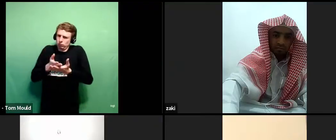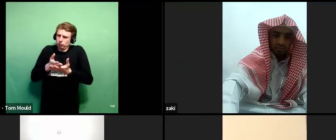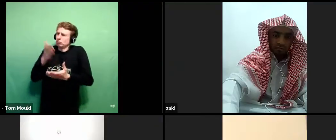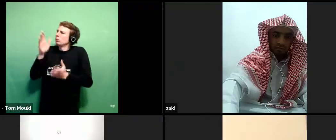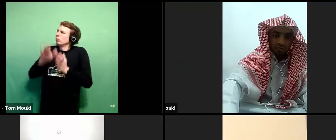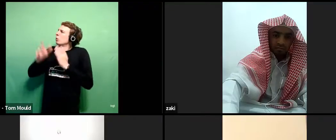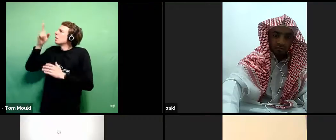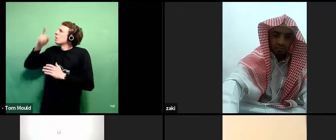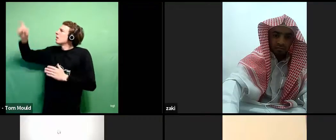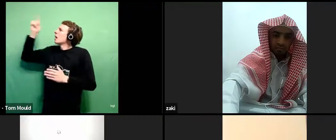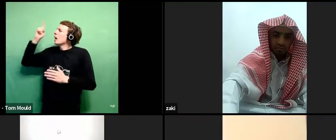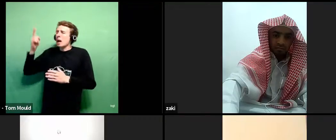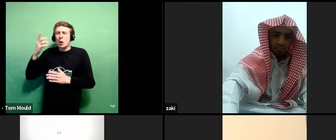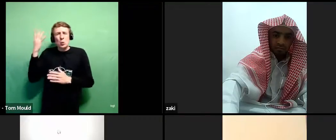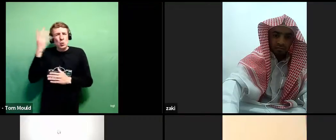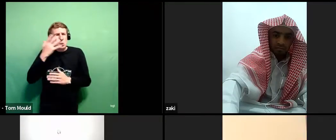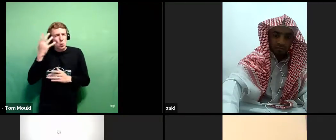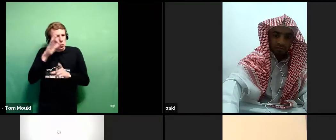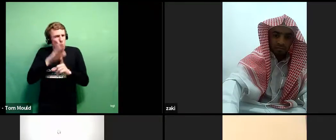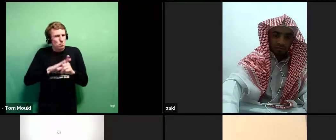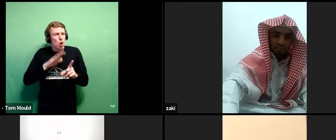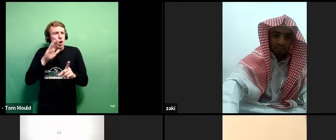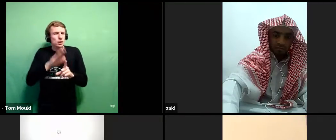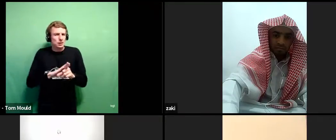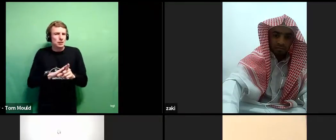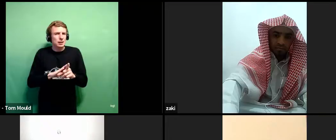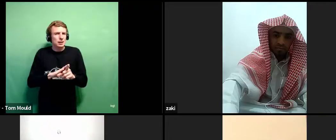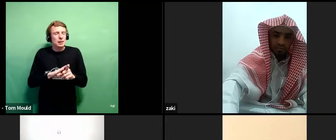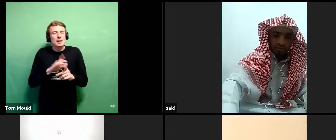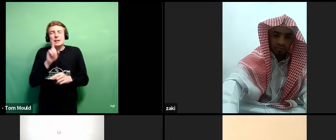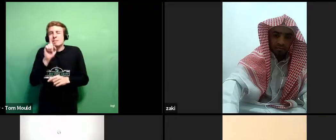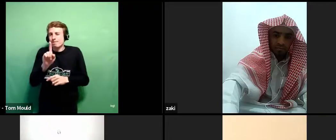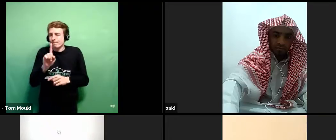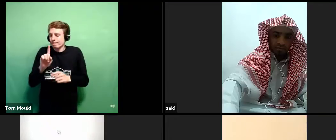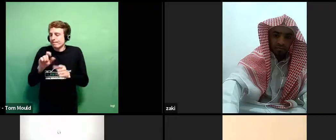this, whoever transgresses the limits, i.e.